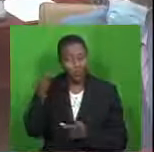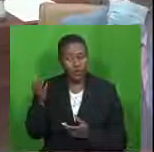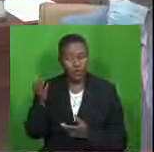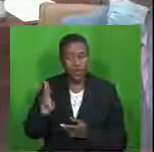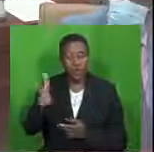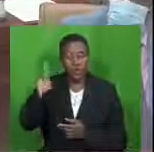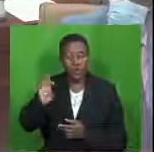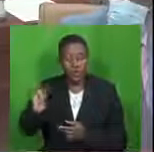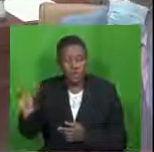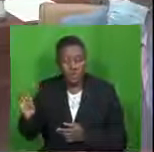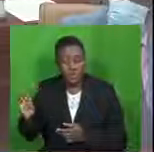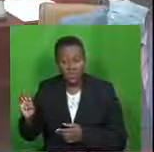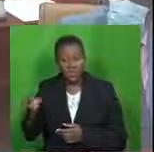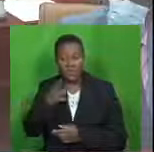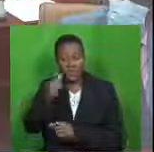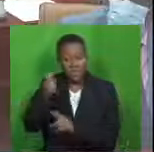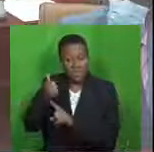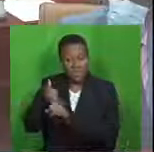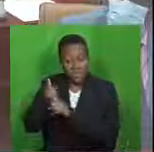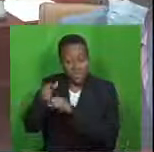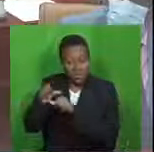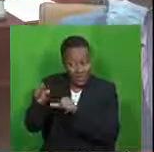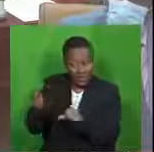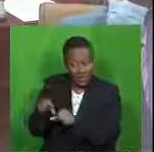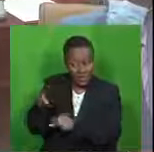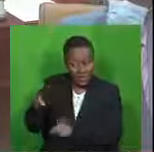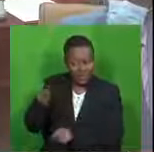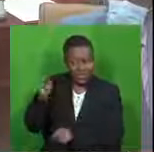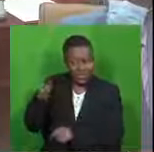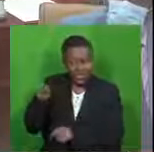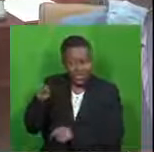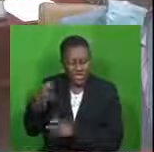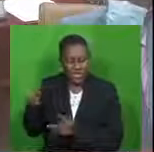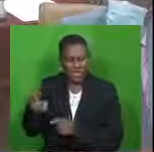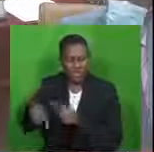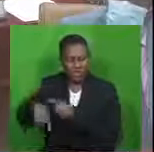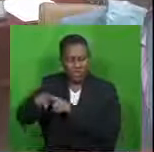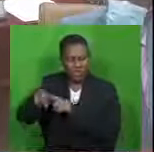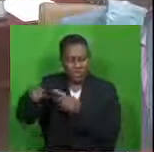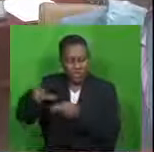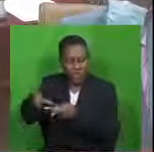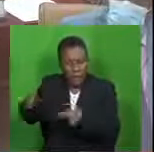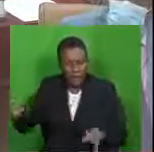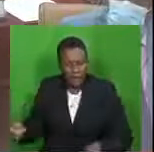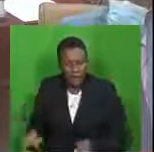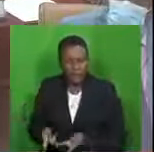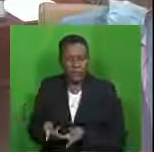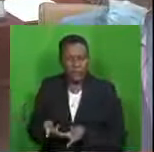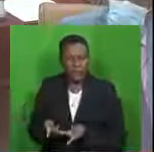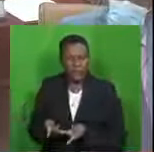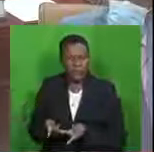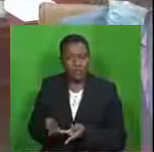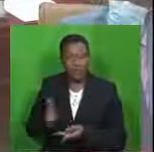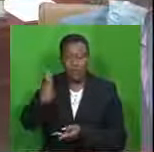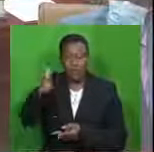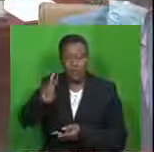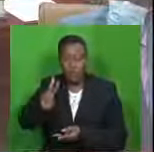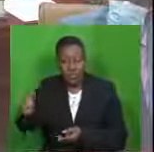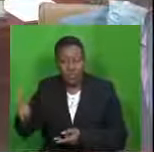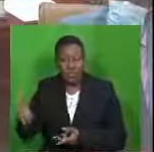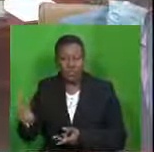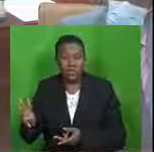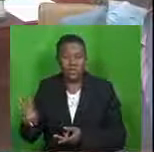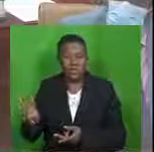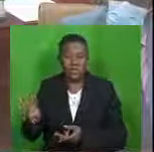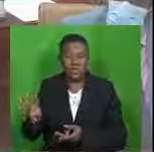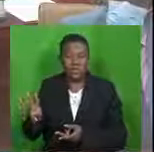region and your own corner there will need a sports stadium in that area, in the Upper West region, in that area,